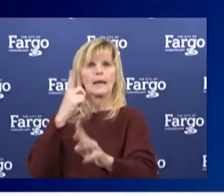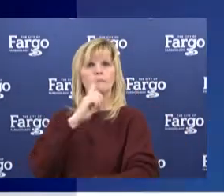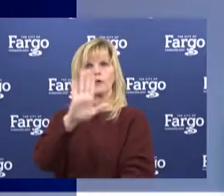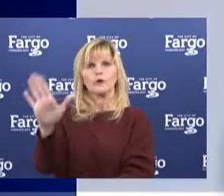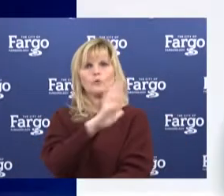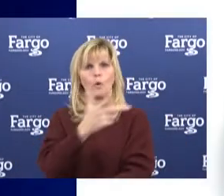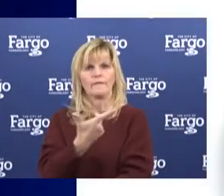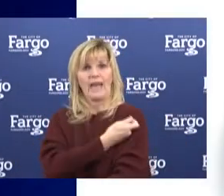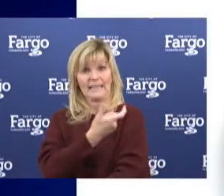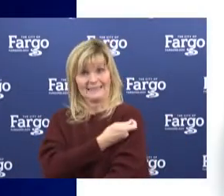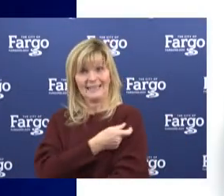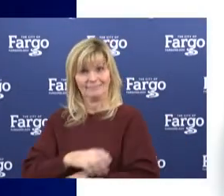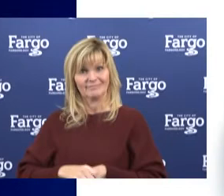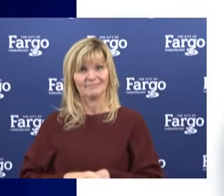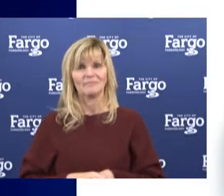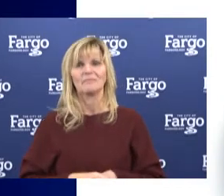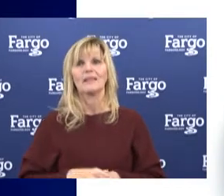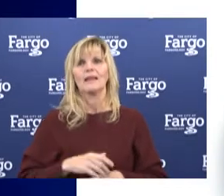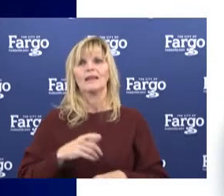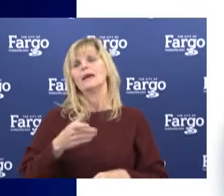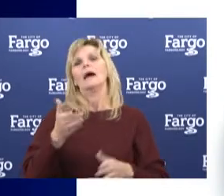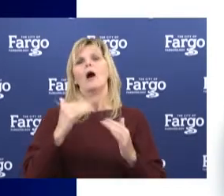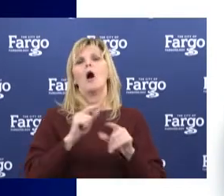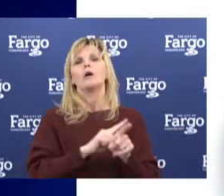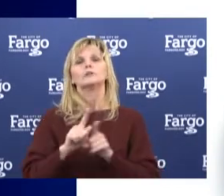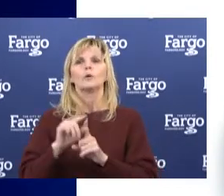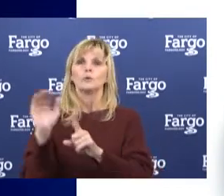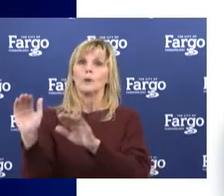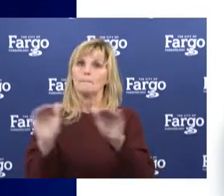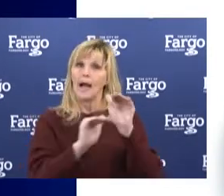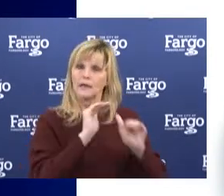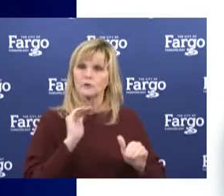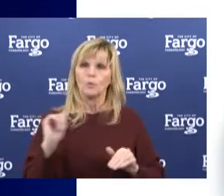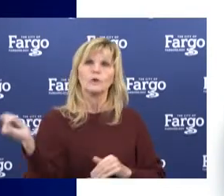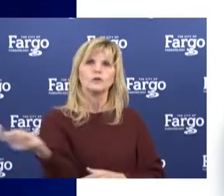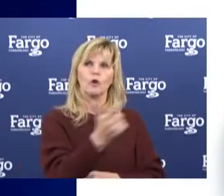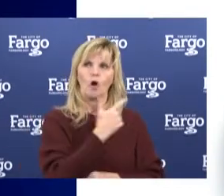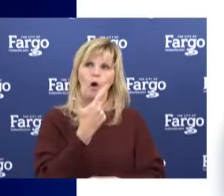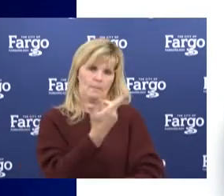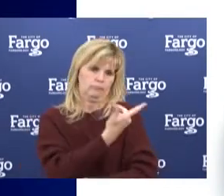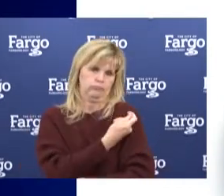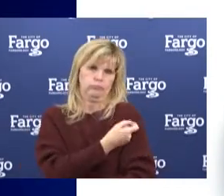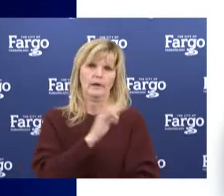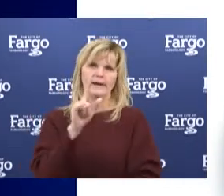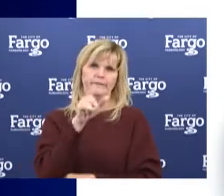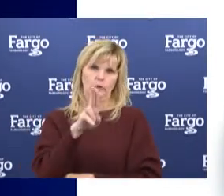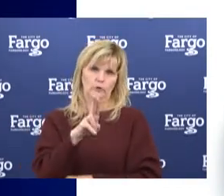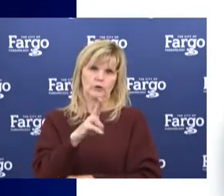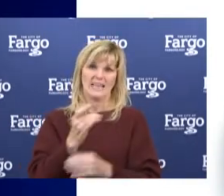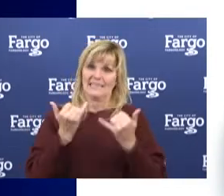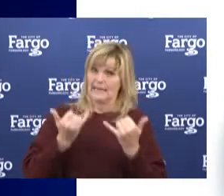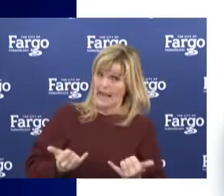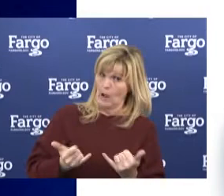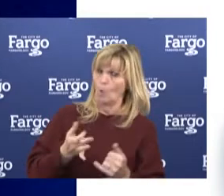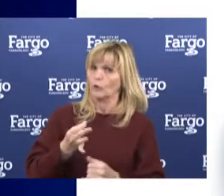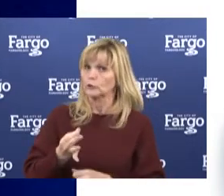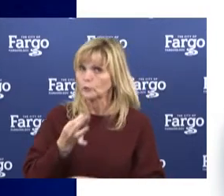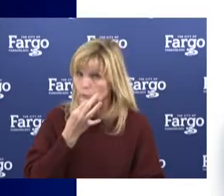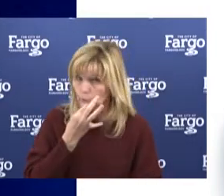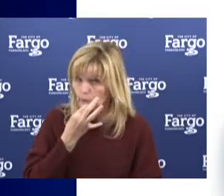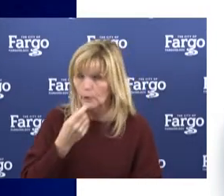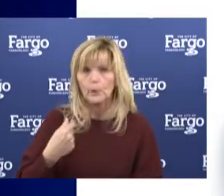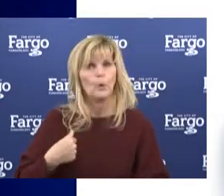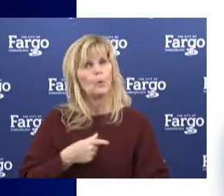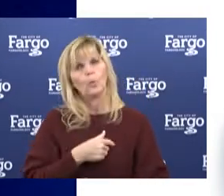slide, please. And this is also just a reminder that we should be all getting our flu shots now or in the very, very near future. We do not want to